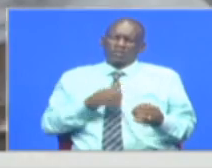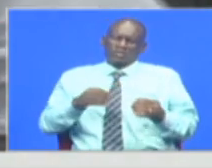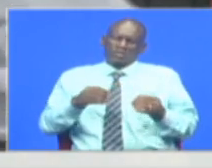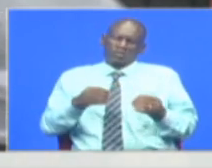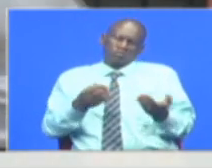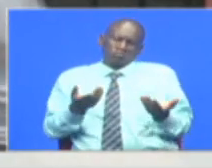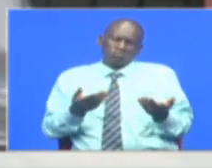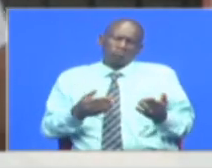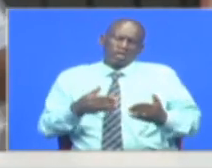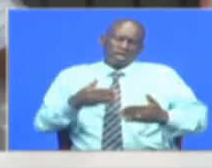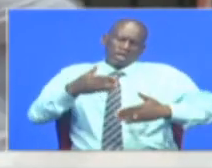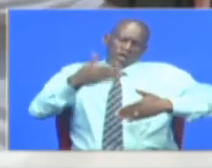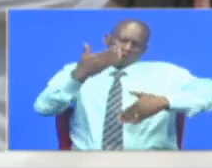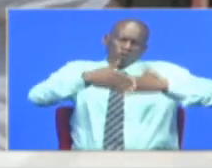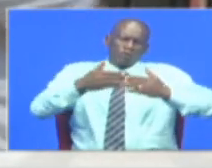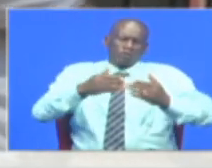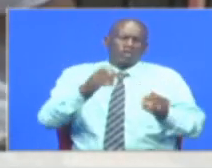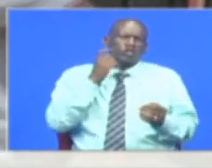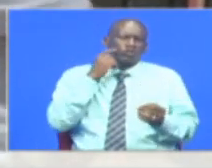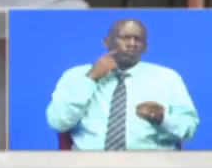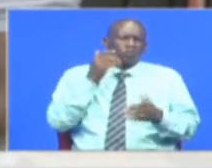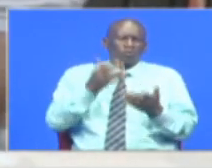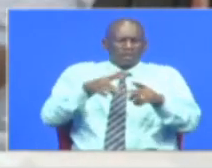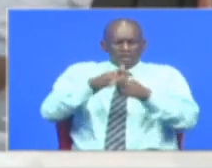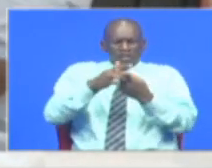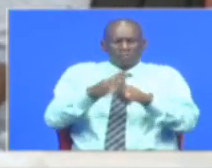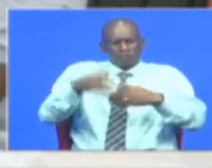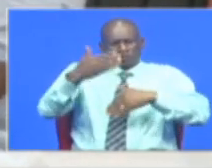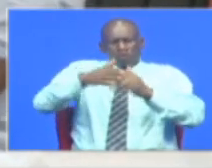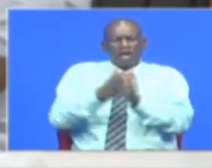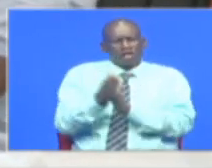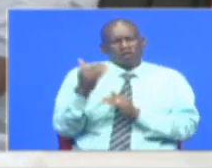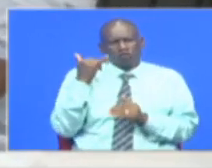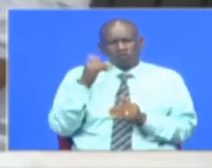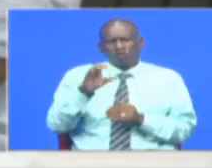laptops, and mobile phones. Oko Kusa, NTV.